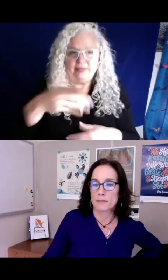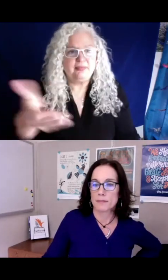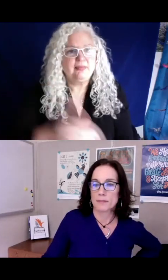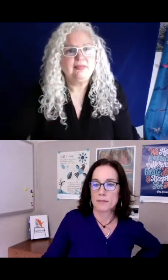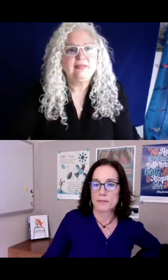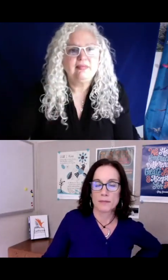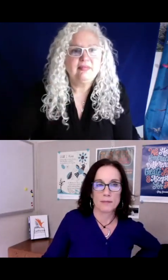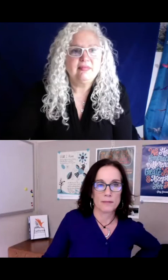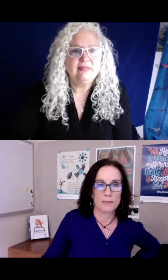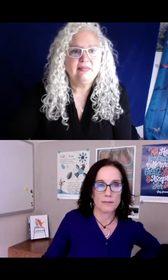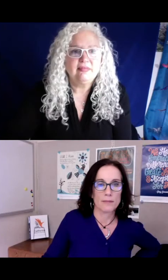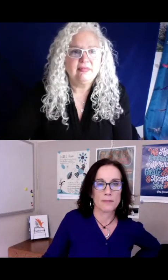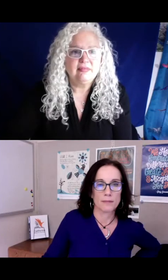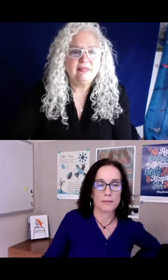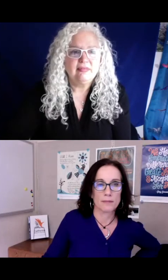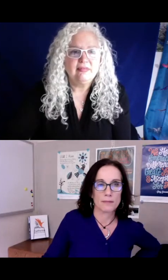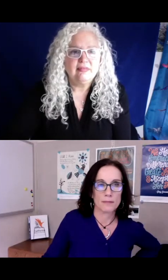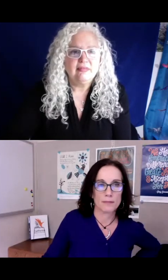two students, but many.